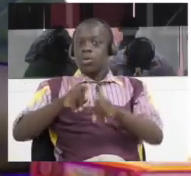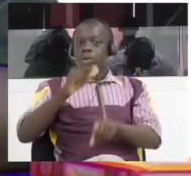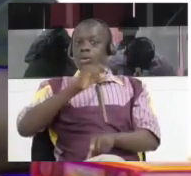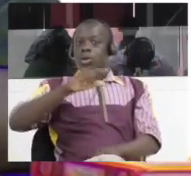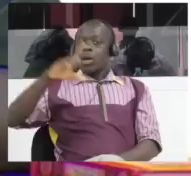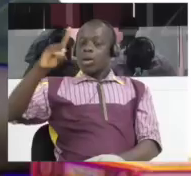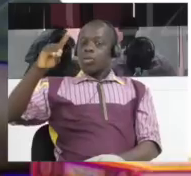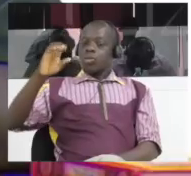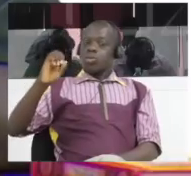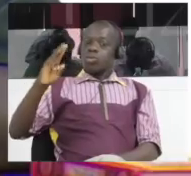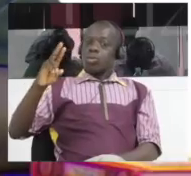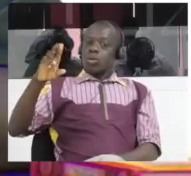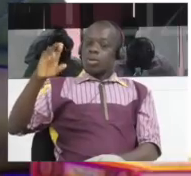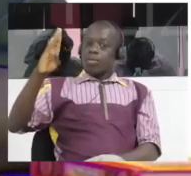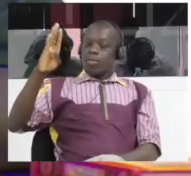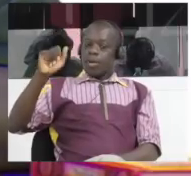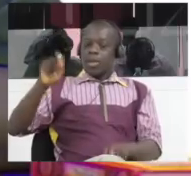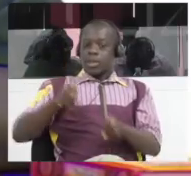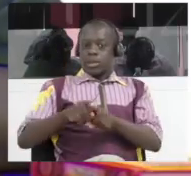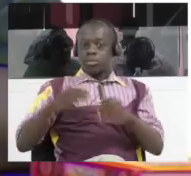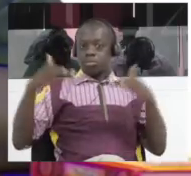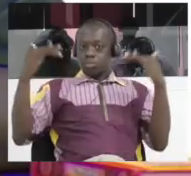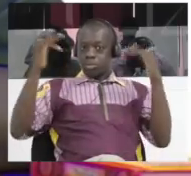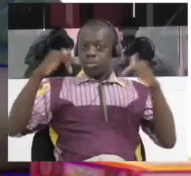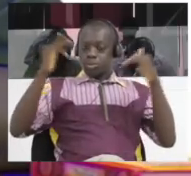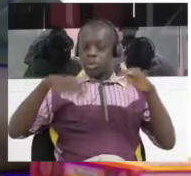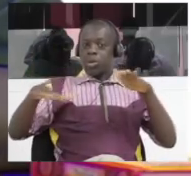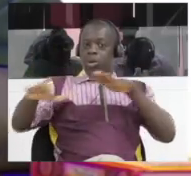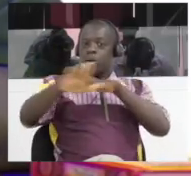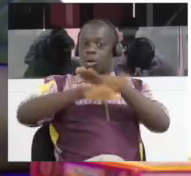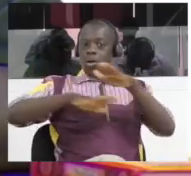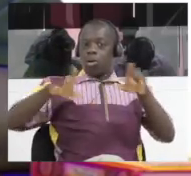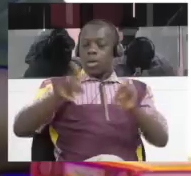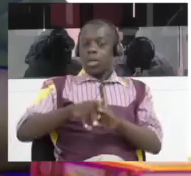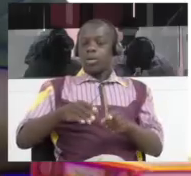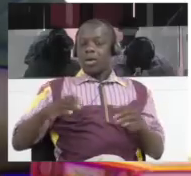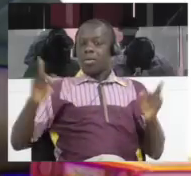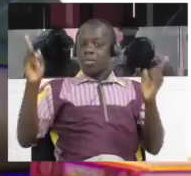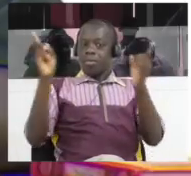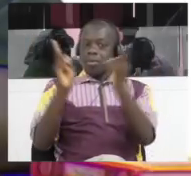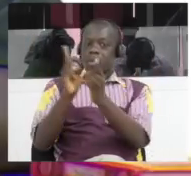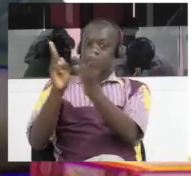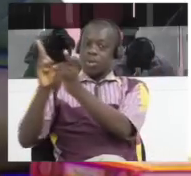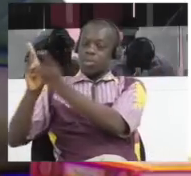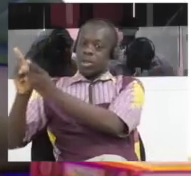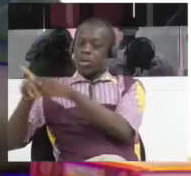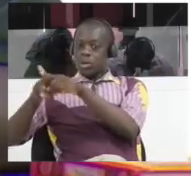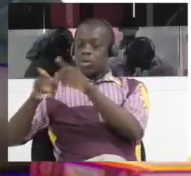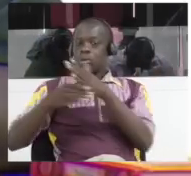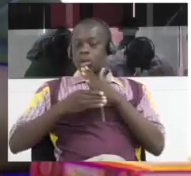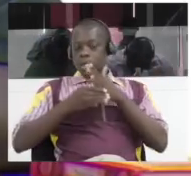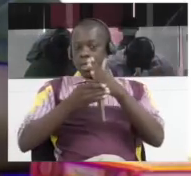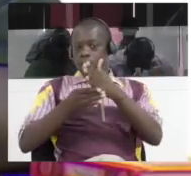Dorba, which is a forum where under commands will meet at intervals with their